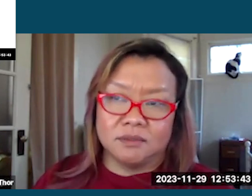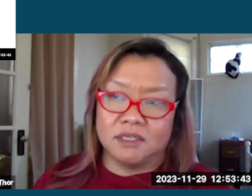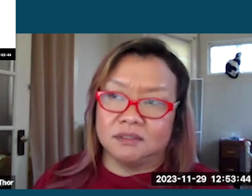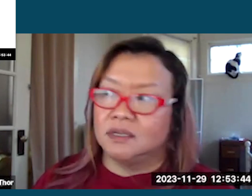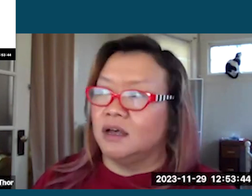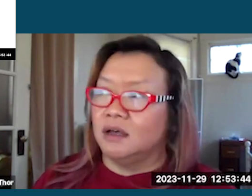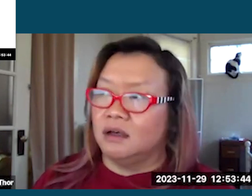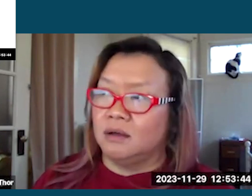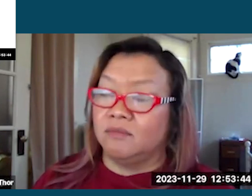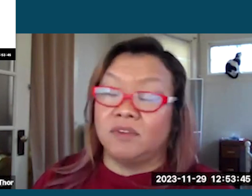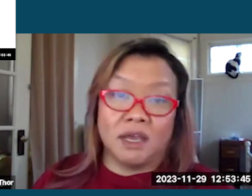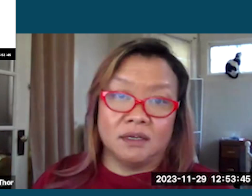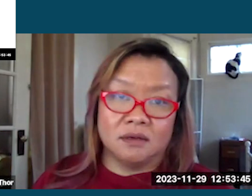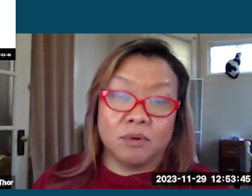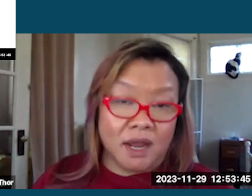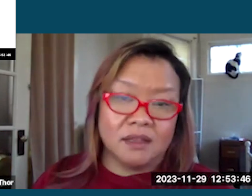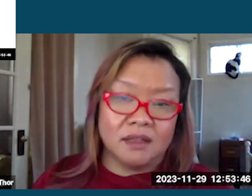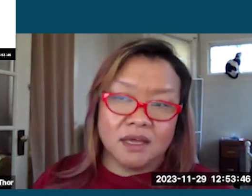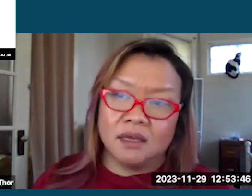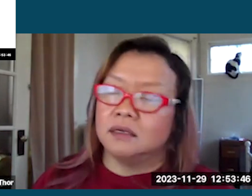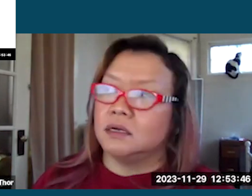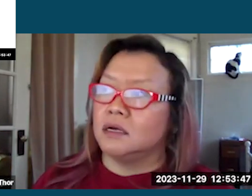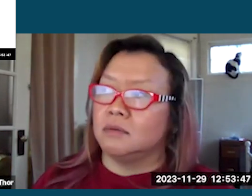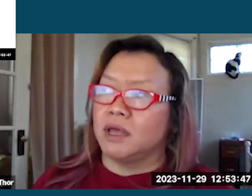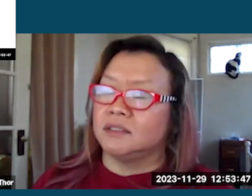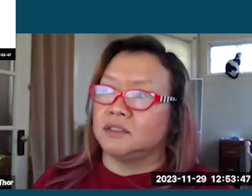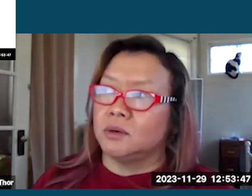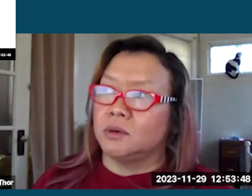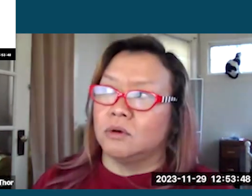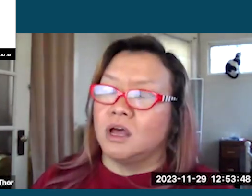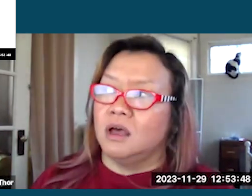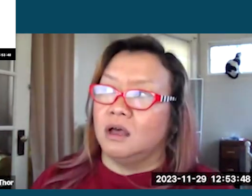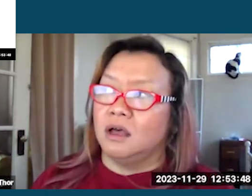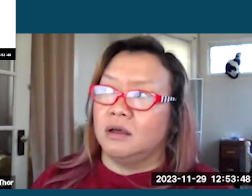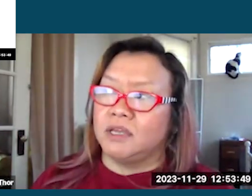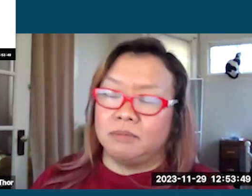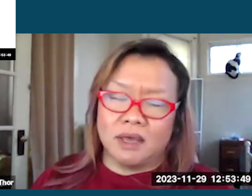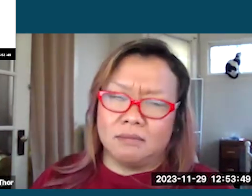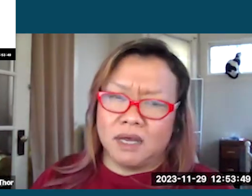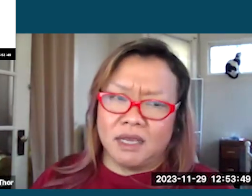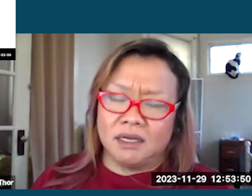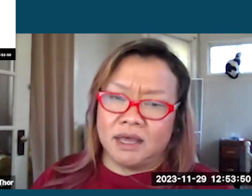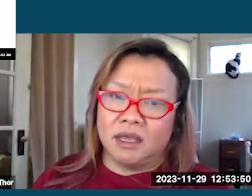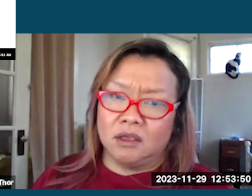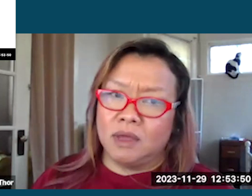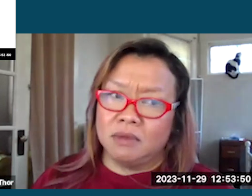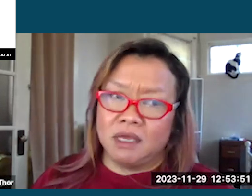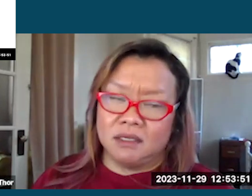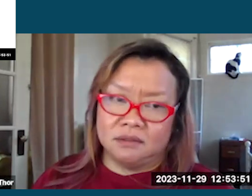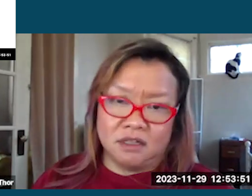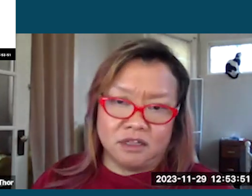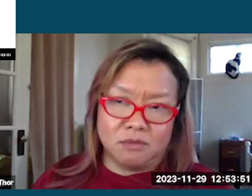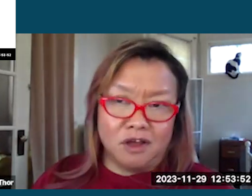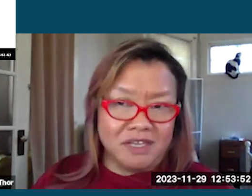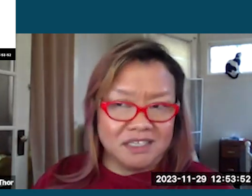with disabilities find pride in that. And so keep that in mind, that you may